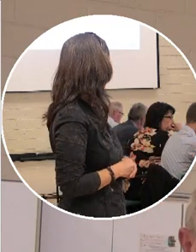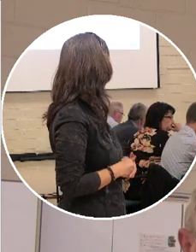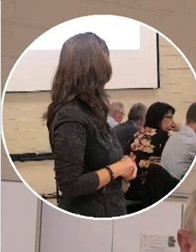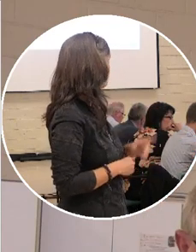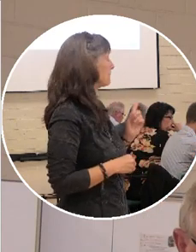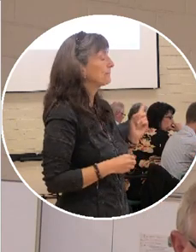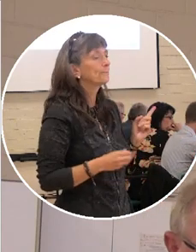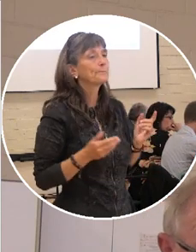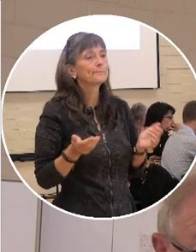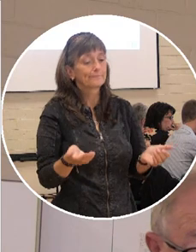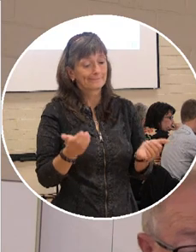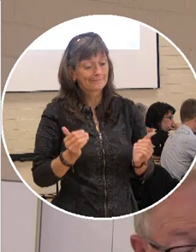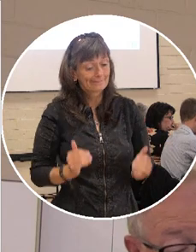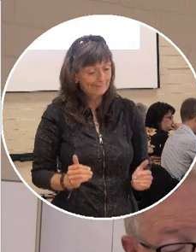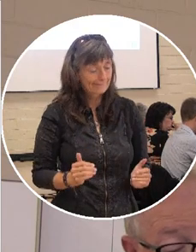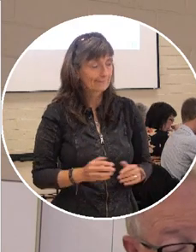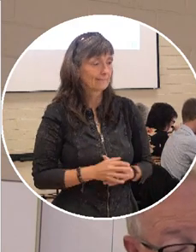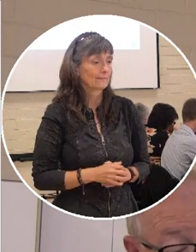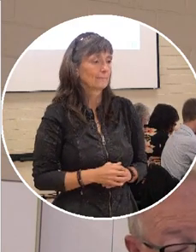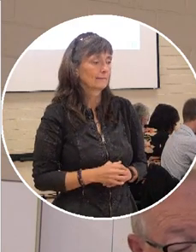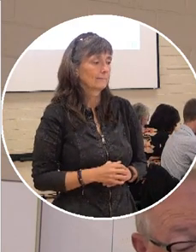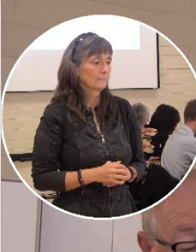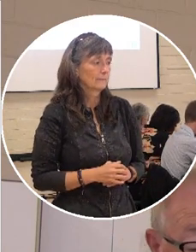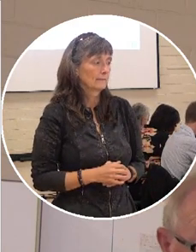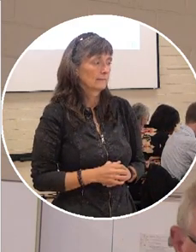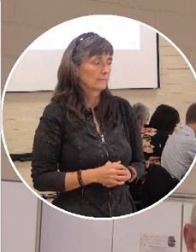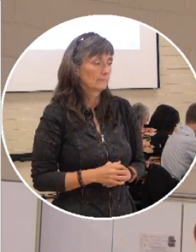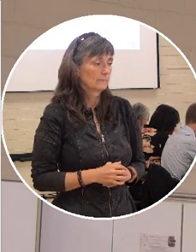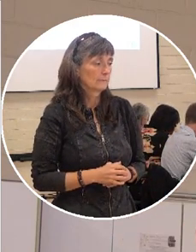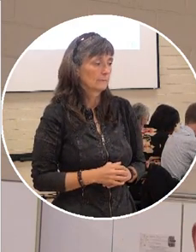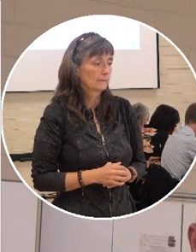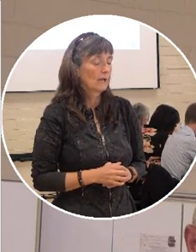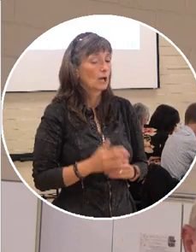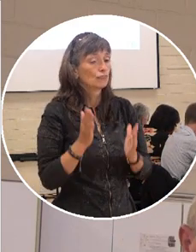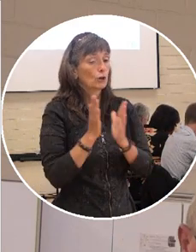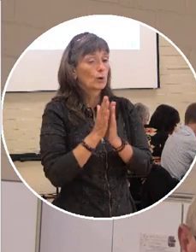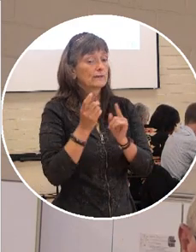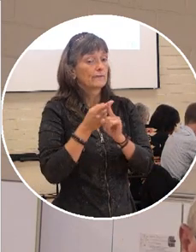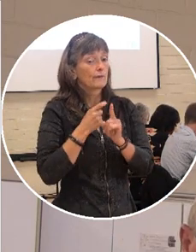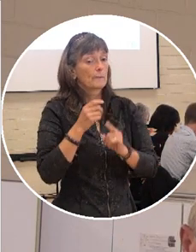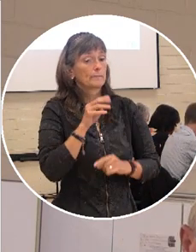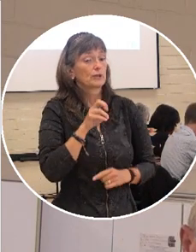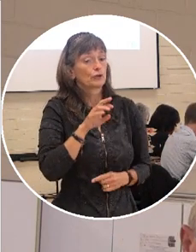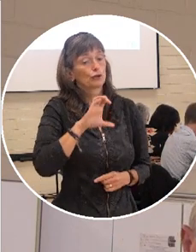The next item was the request from Mr. Churchill.